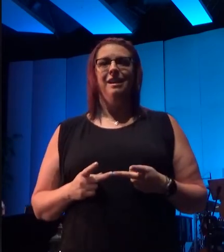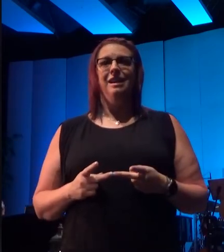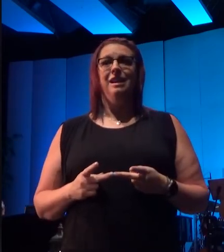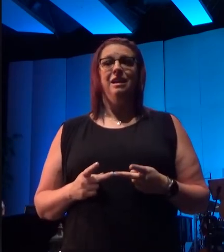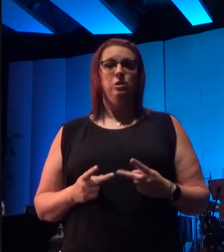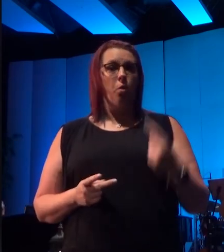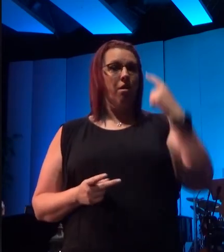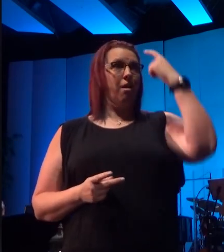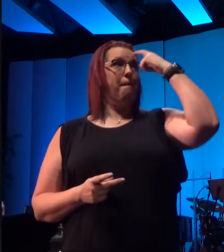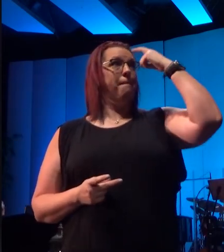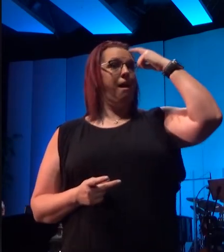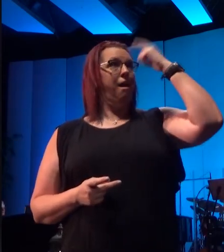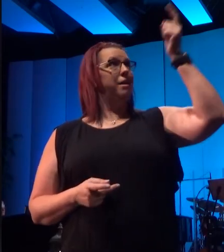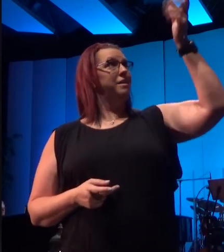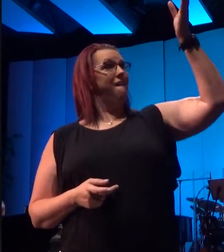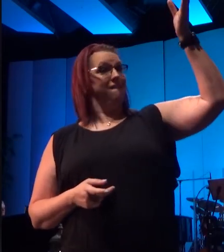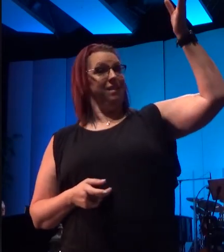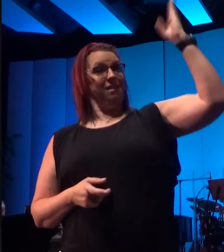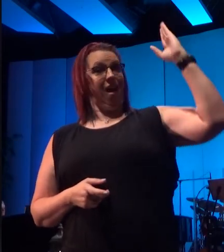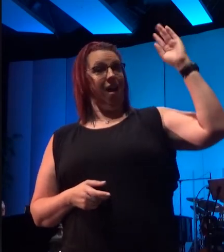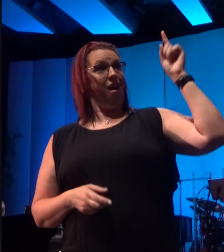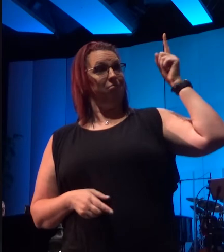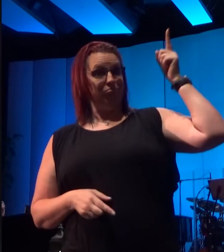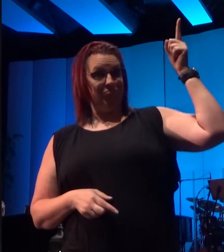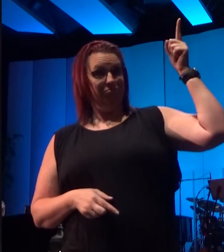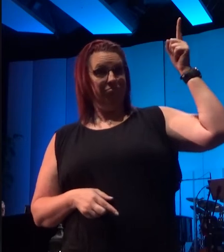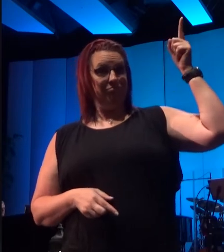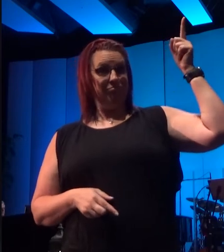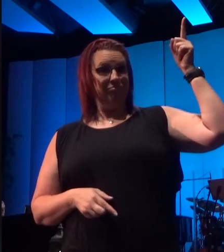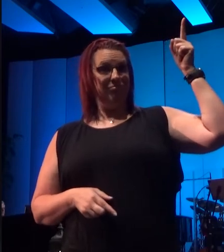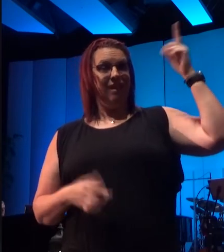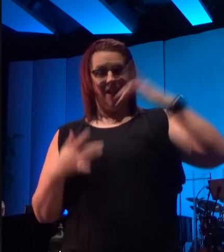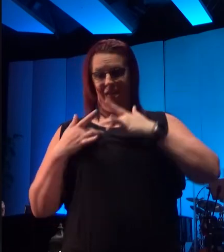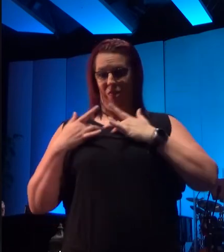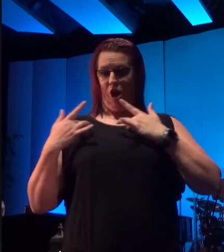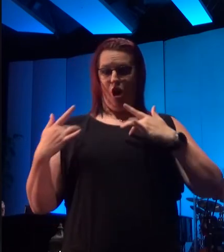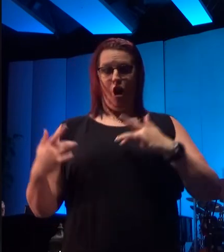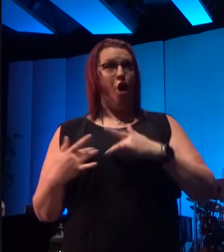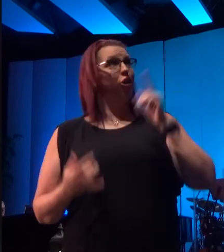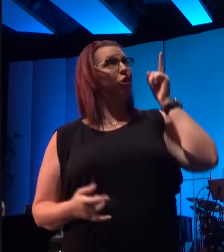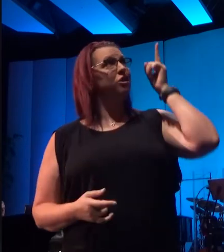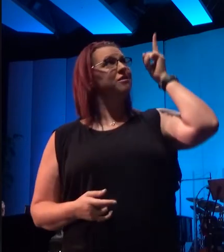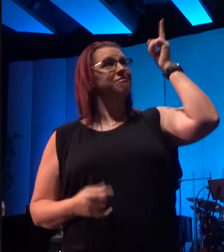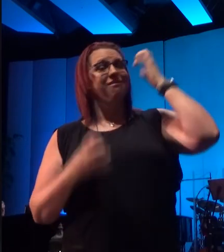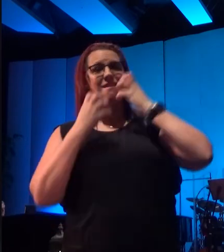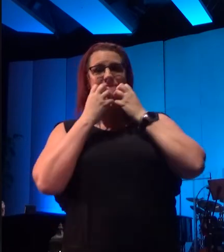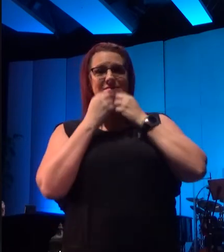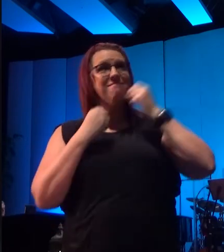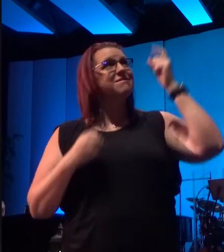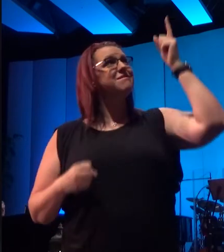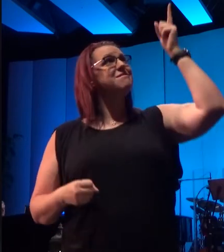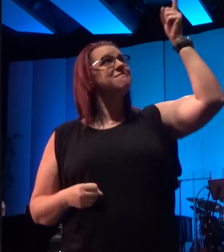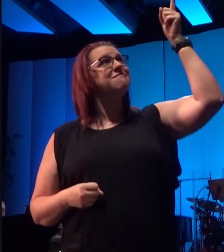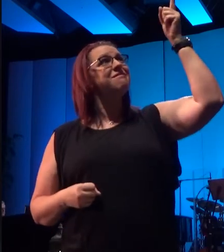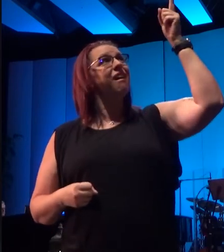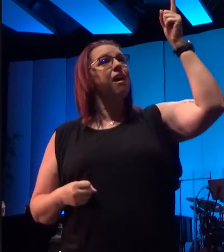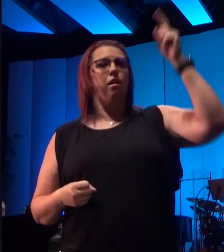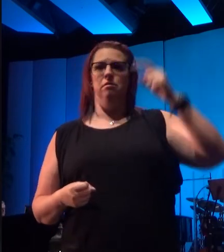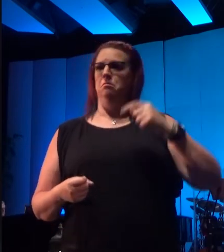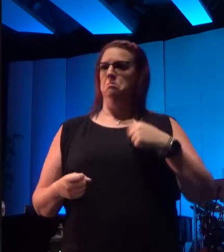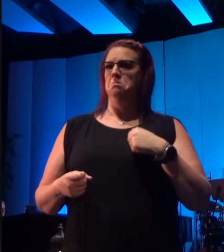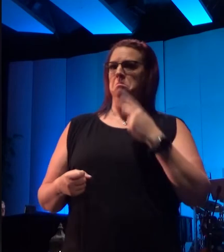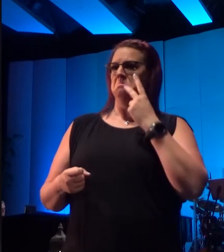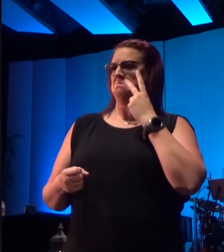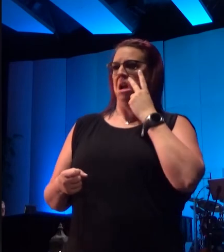the mind of God, the heart of the beloved, and turn from conditions,